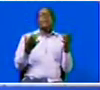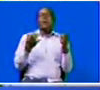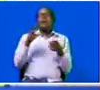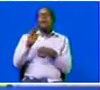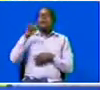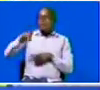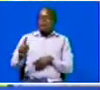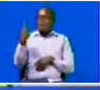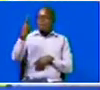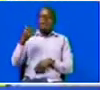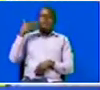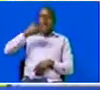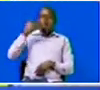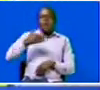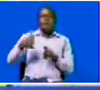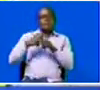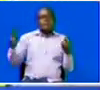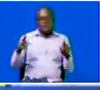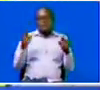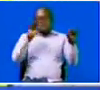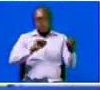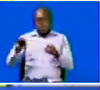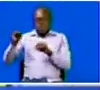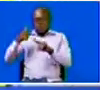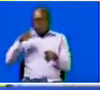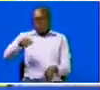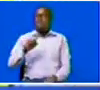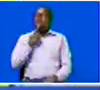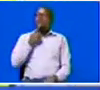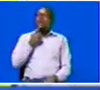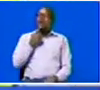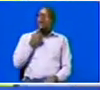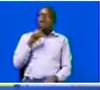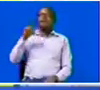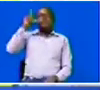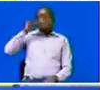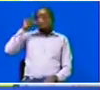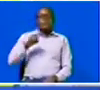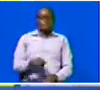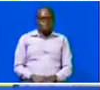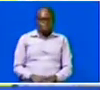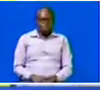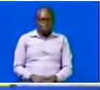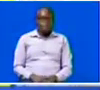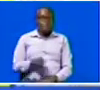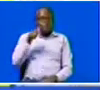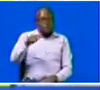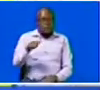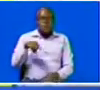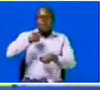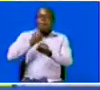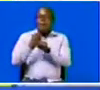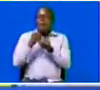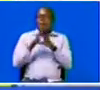first barrels of oil are set to be evacuated from Ngamia 8 here in Lokichar. This will be making